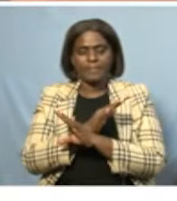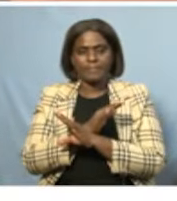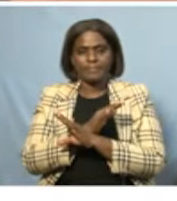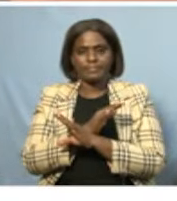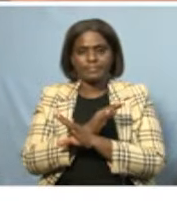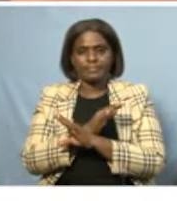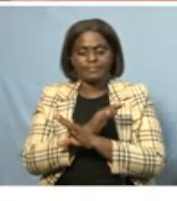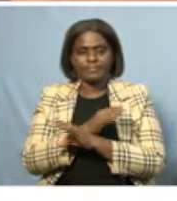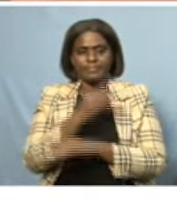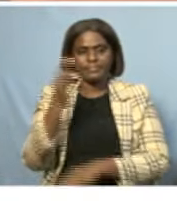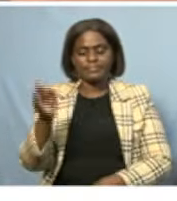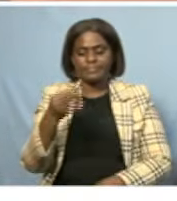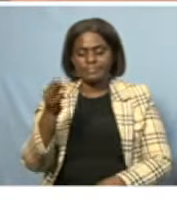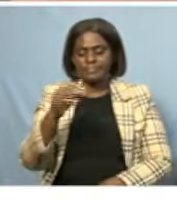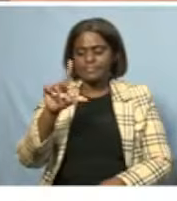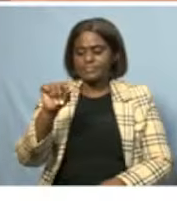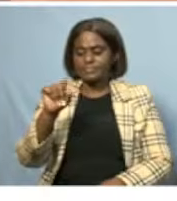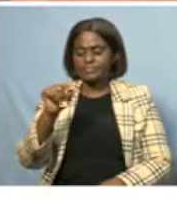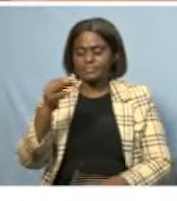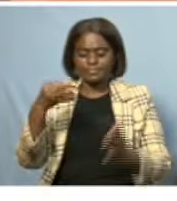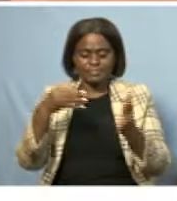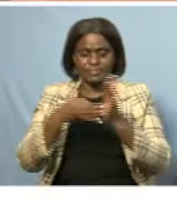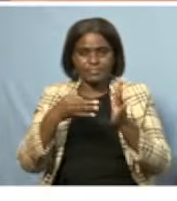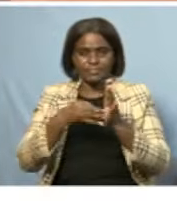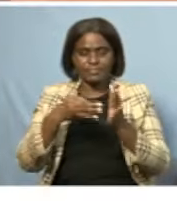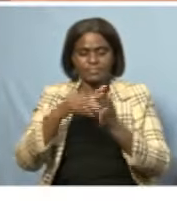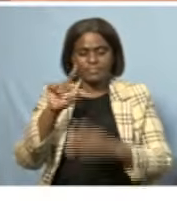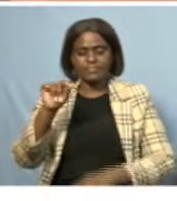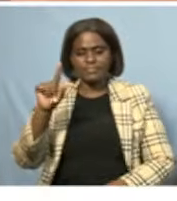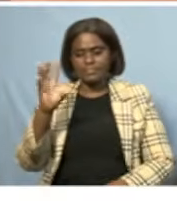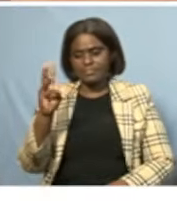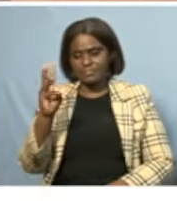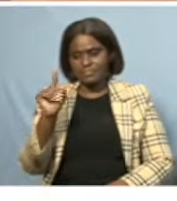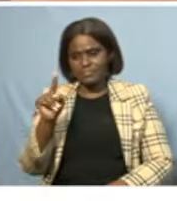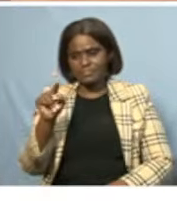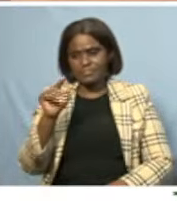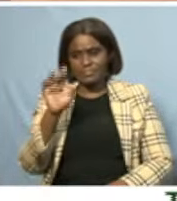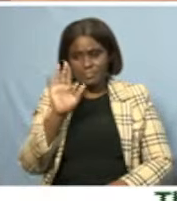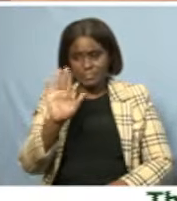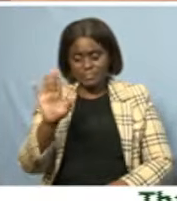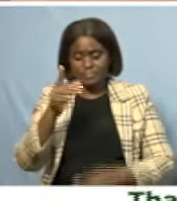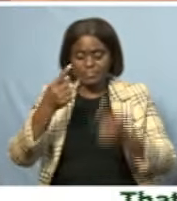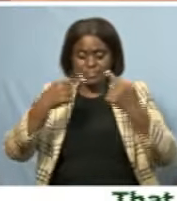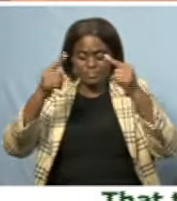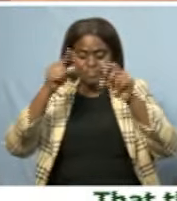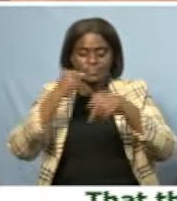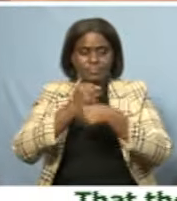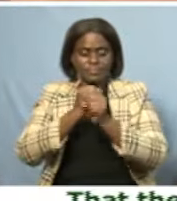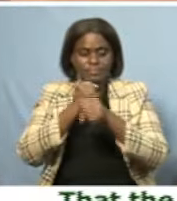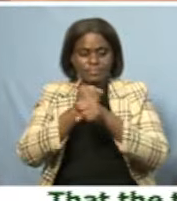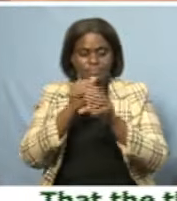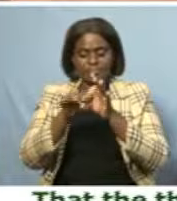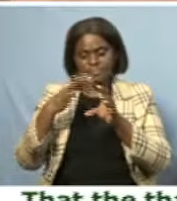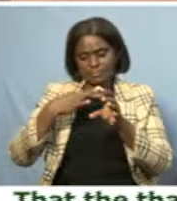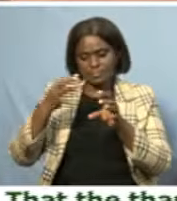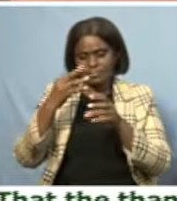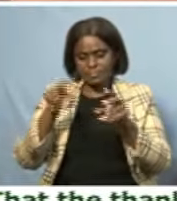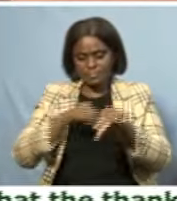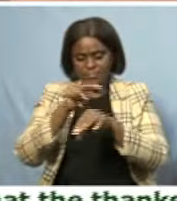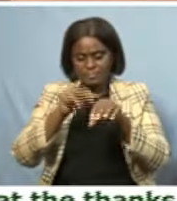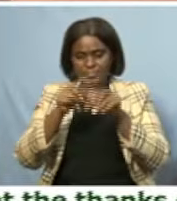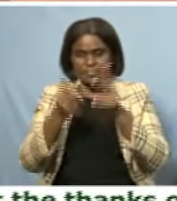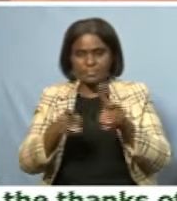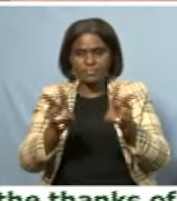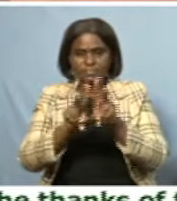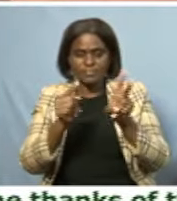Zambia, on Friday, 20th February 2026, on the progress made in the application of